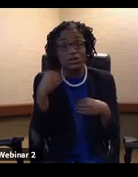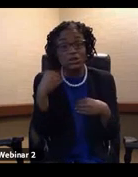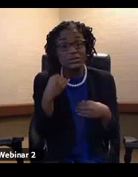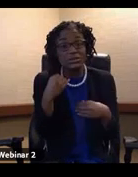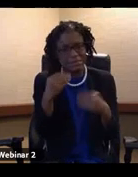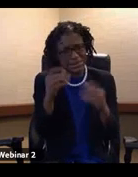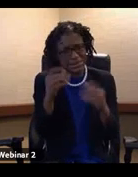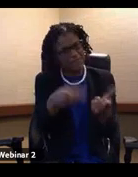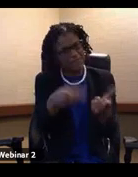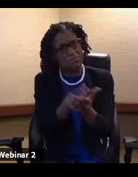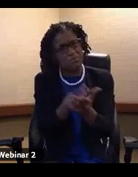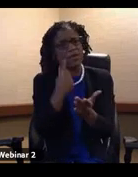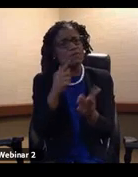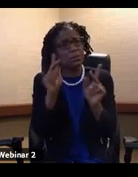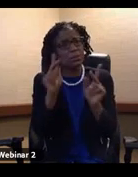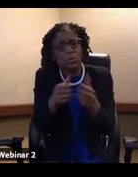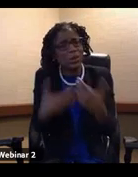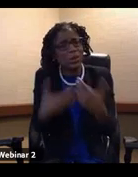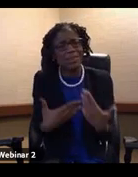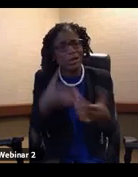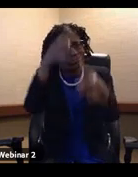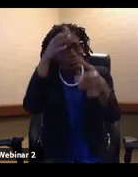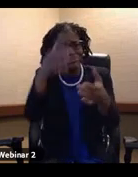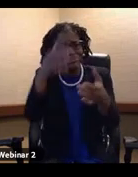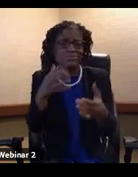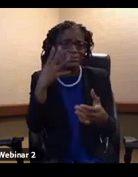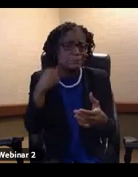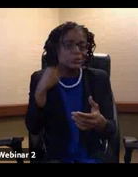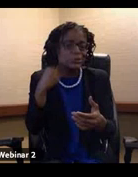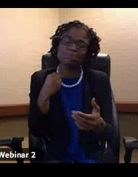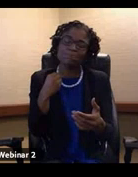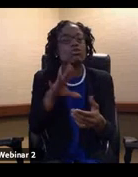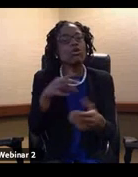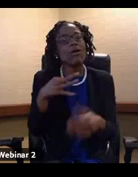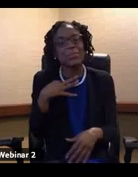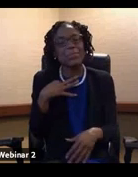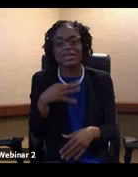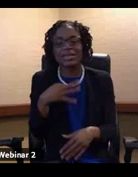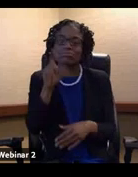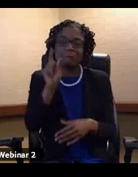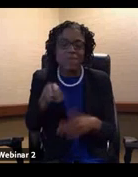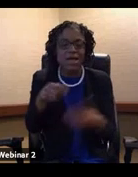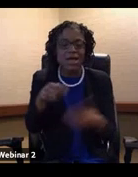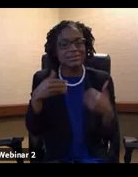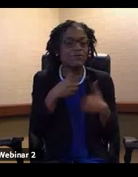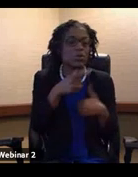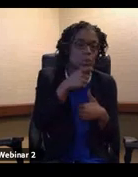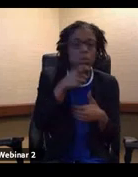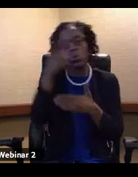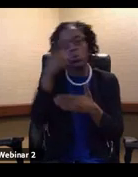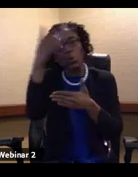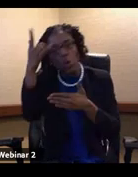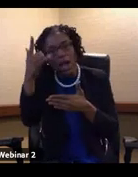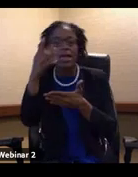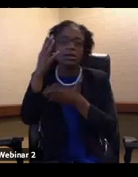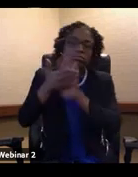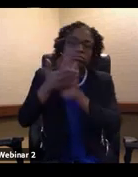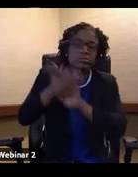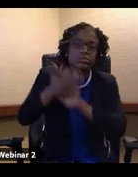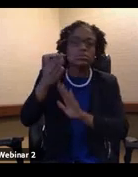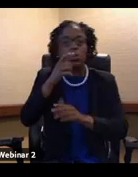services? The application must make clear what will take place, who will implement, and why the cost budget makes sense in a way that